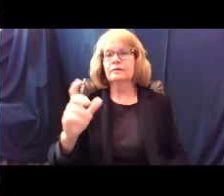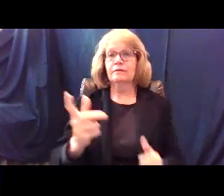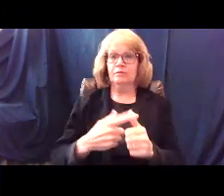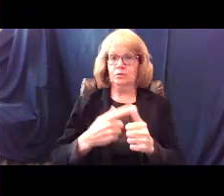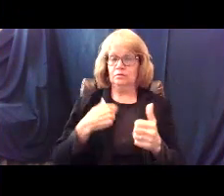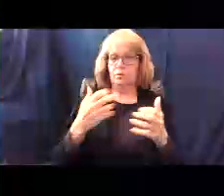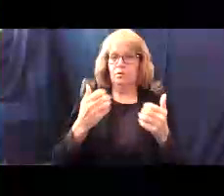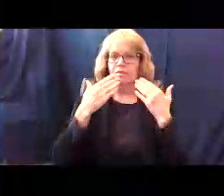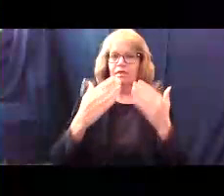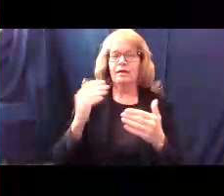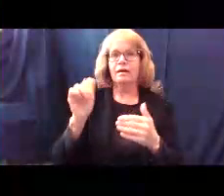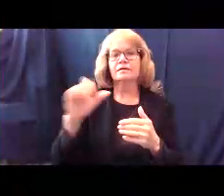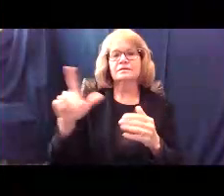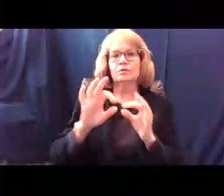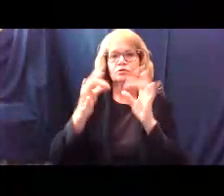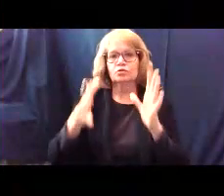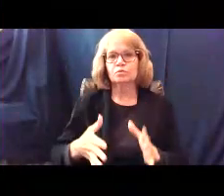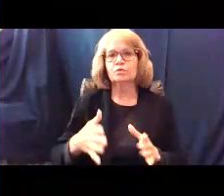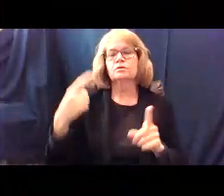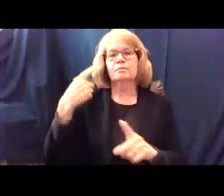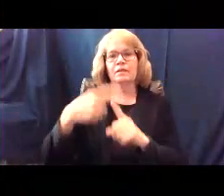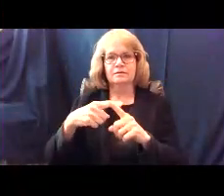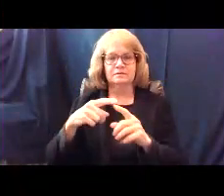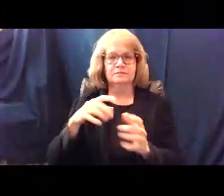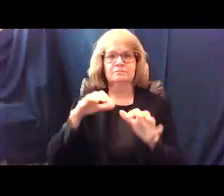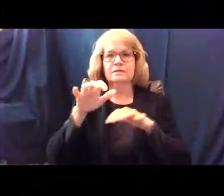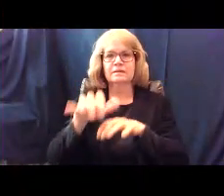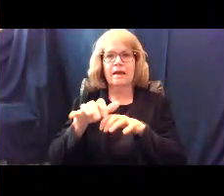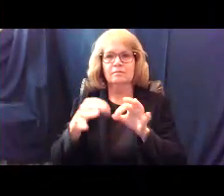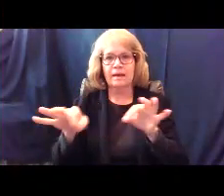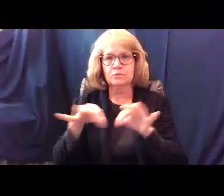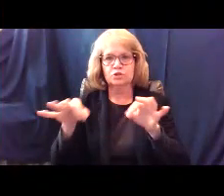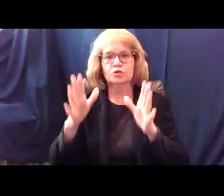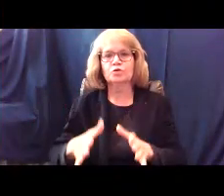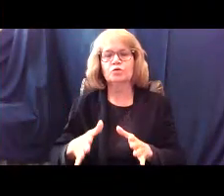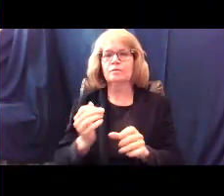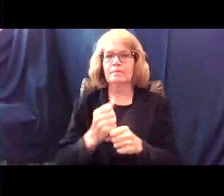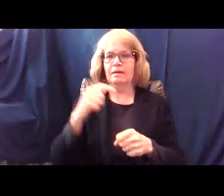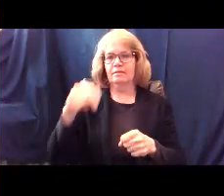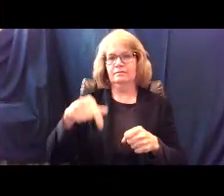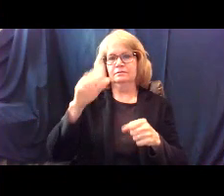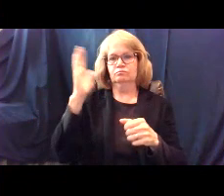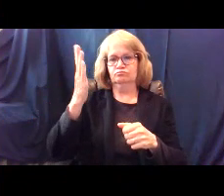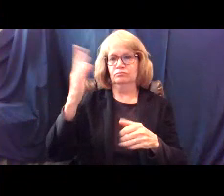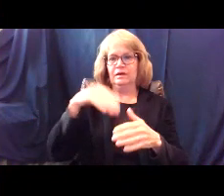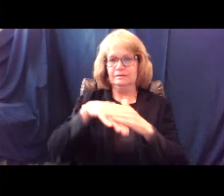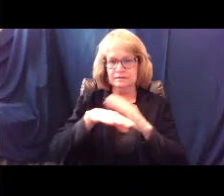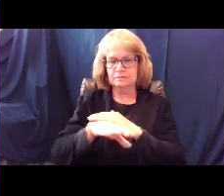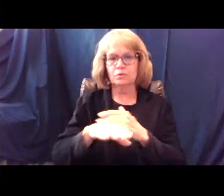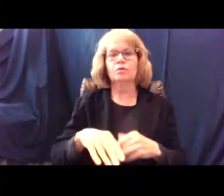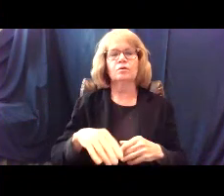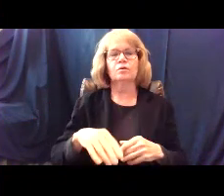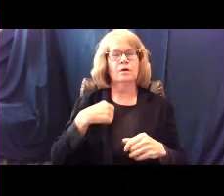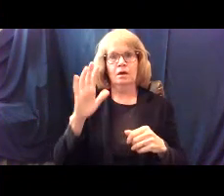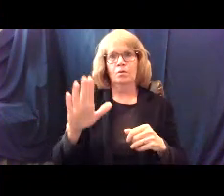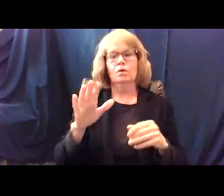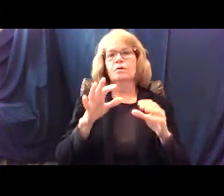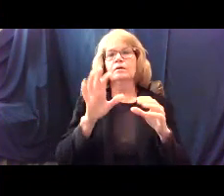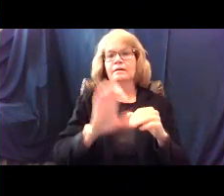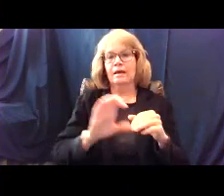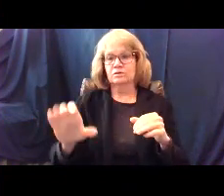our ASL interpreters as well as a captioner for making this presentation accessible. I'm going to put the captioning link in